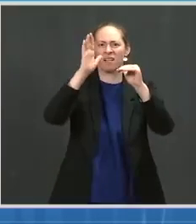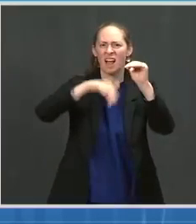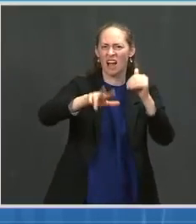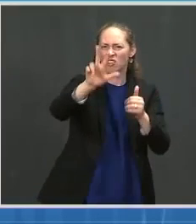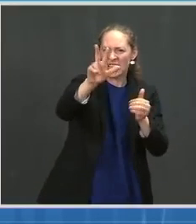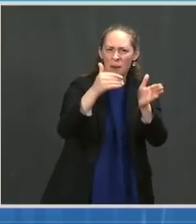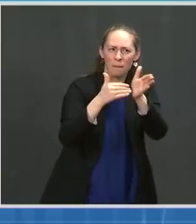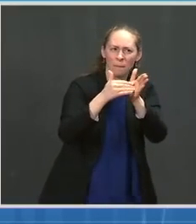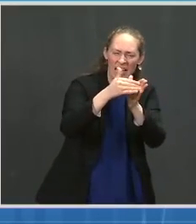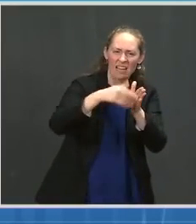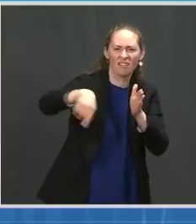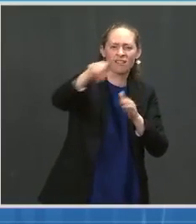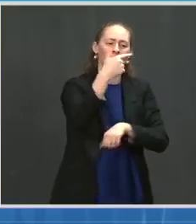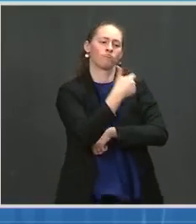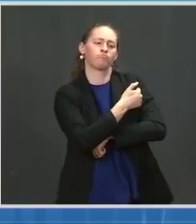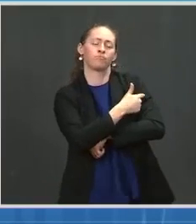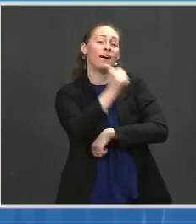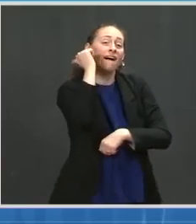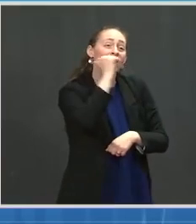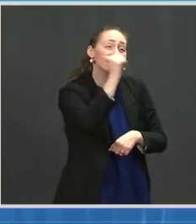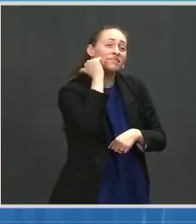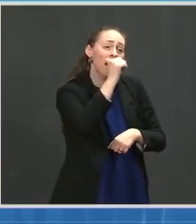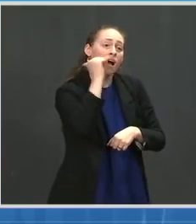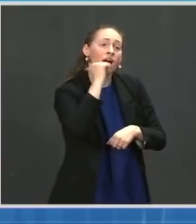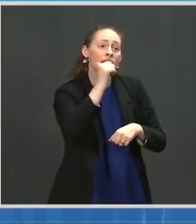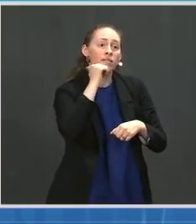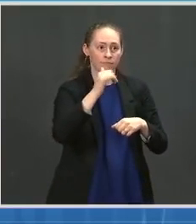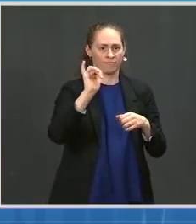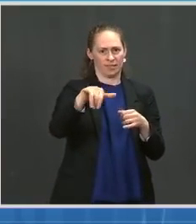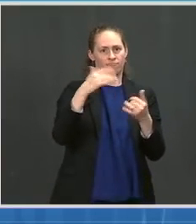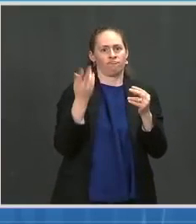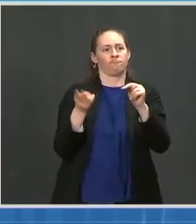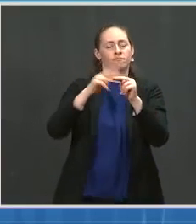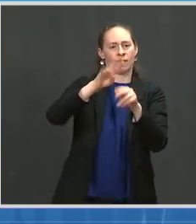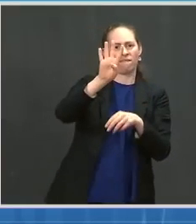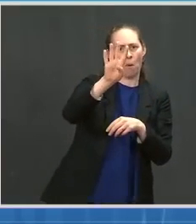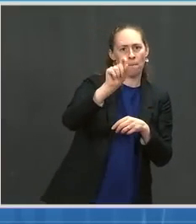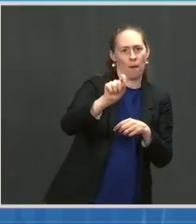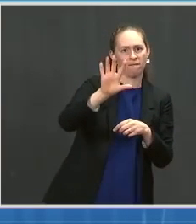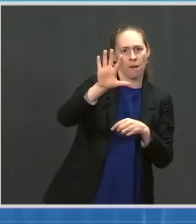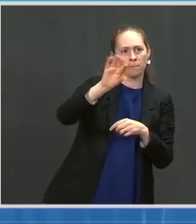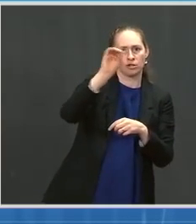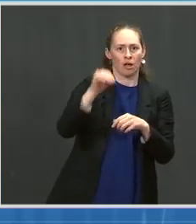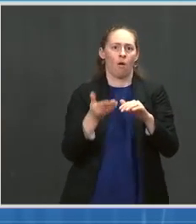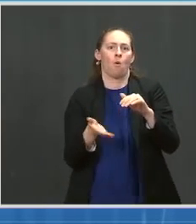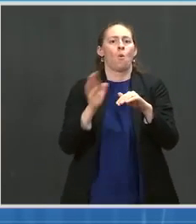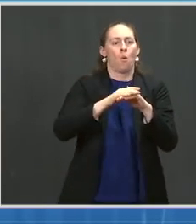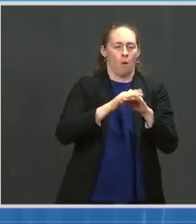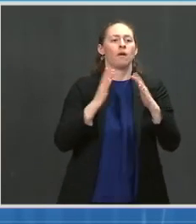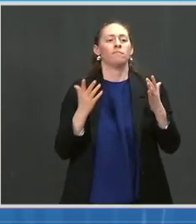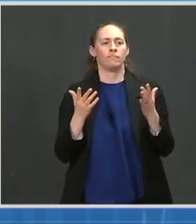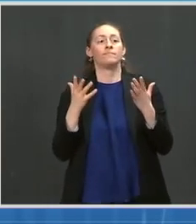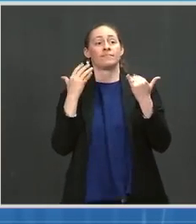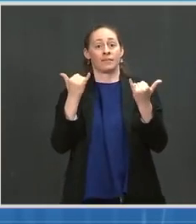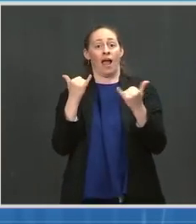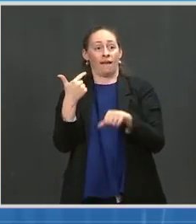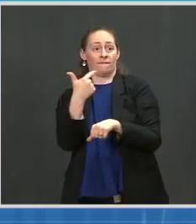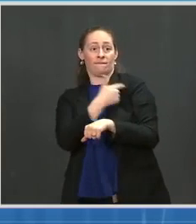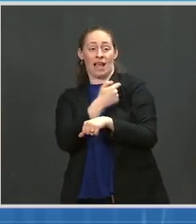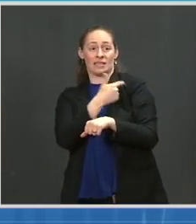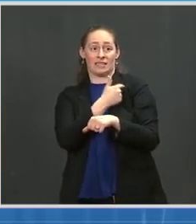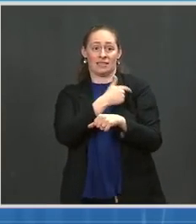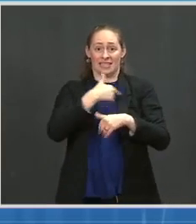delivered daily, up 4.5% from the prior 7-day period. Our vaccination efforts this week have continued